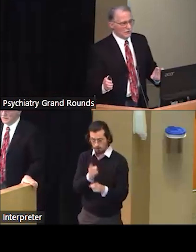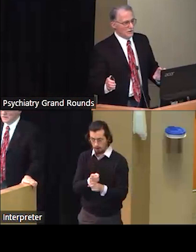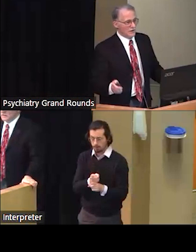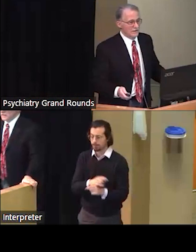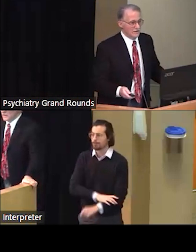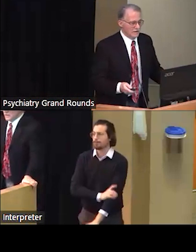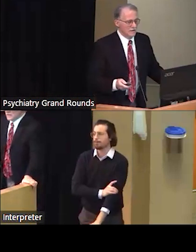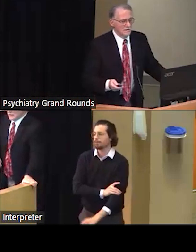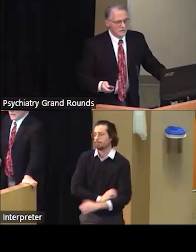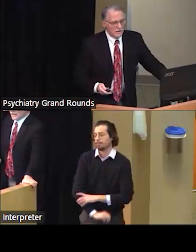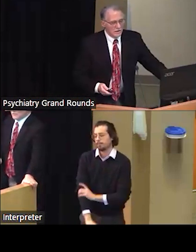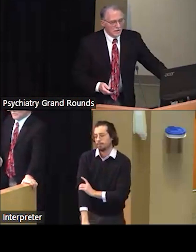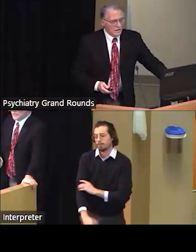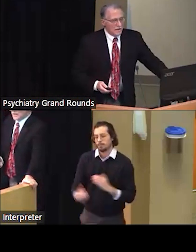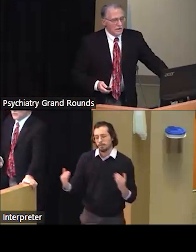exactly what we